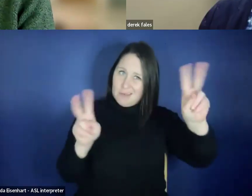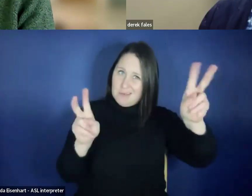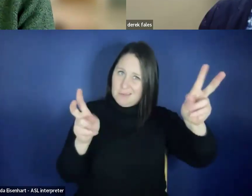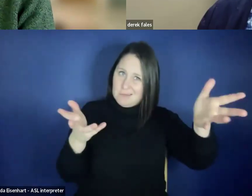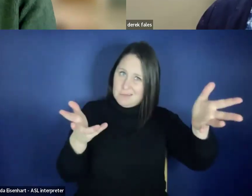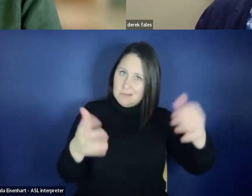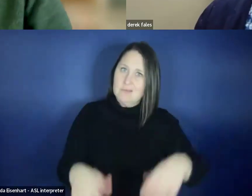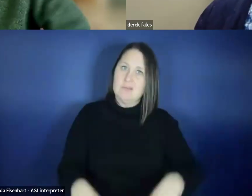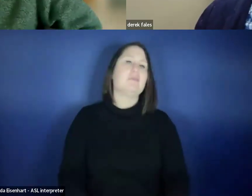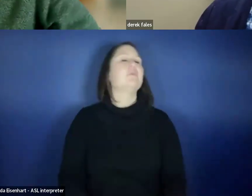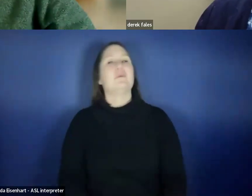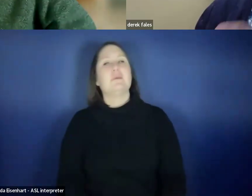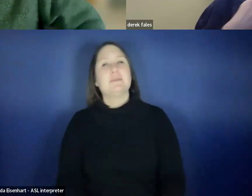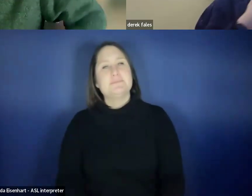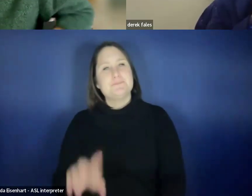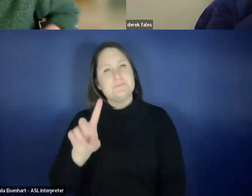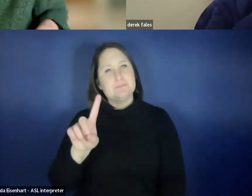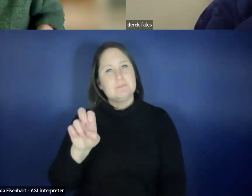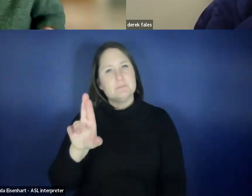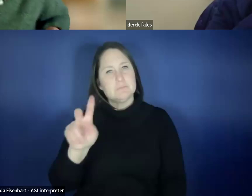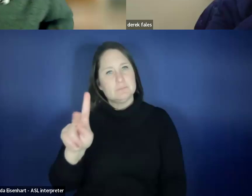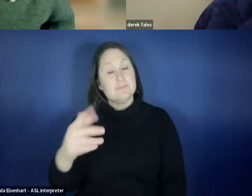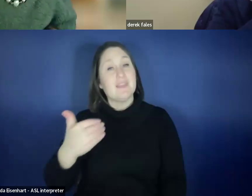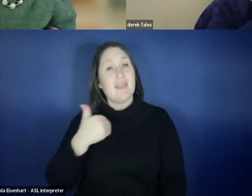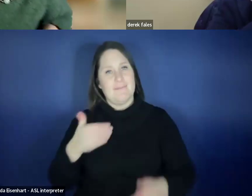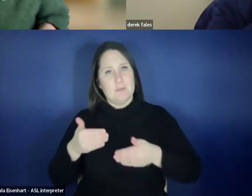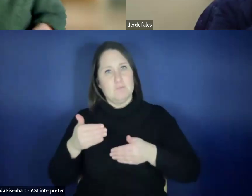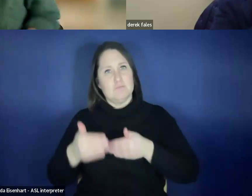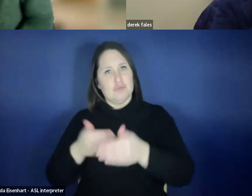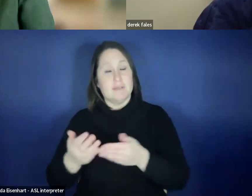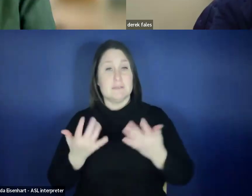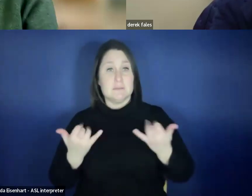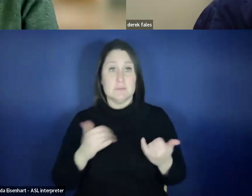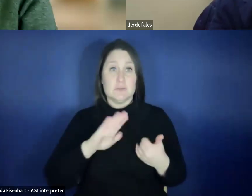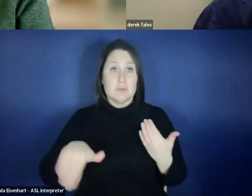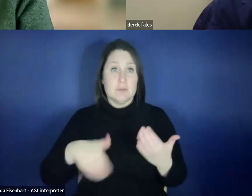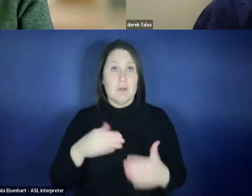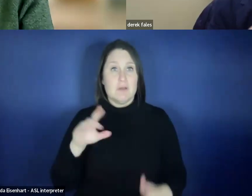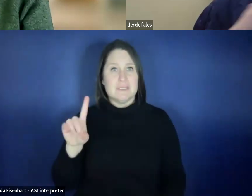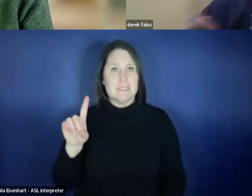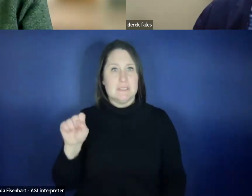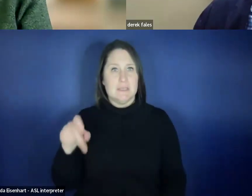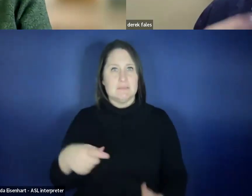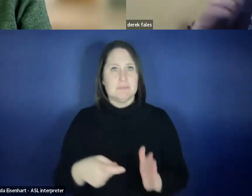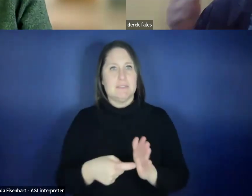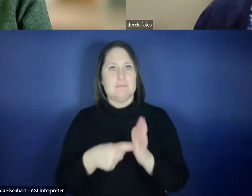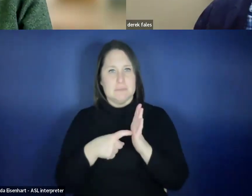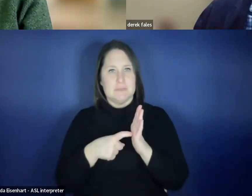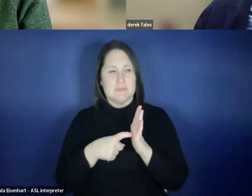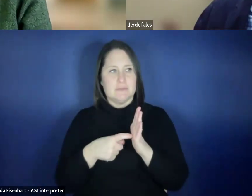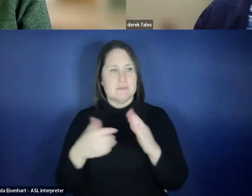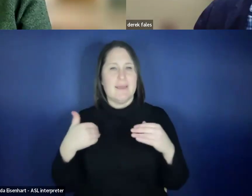There is a process. Currently, all direct support professionals do have to have